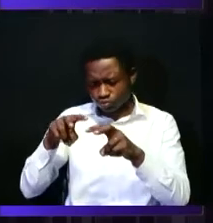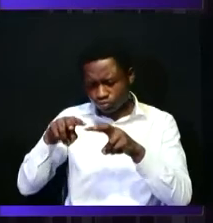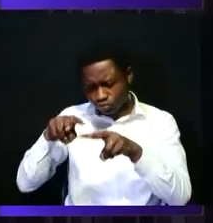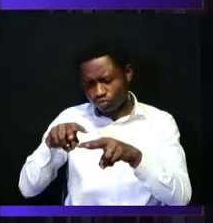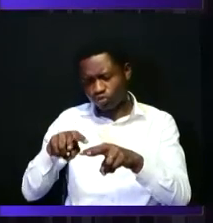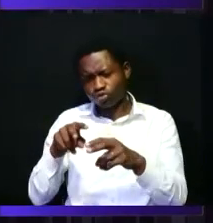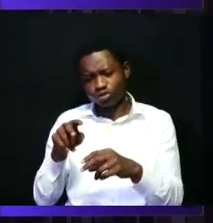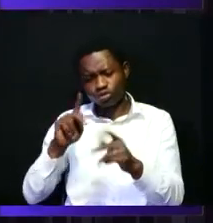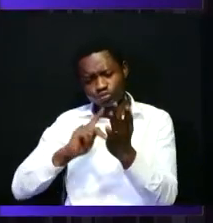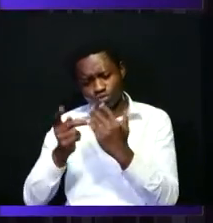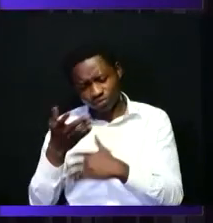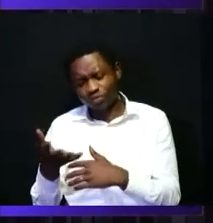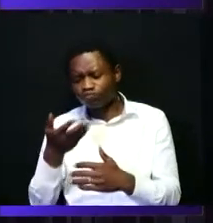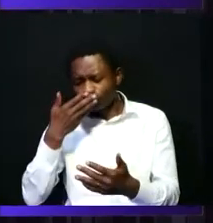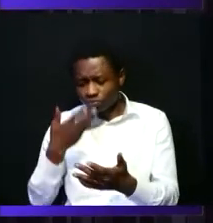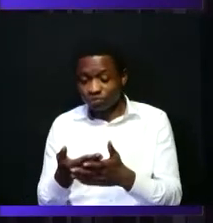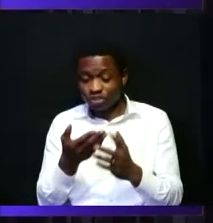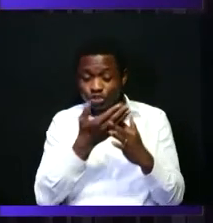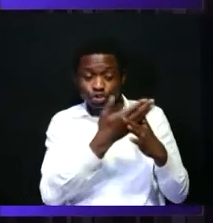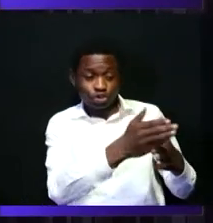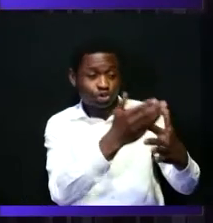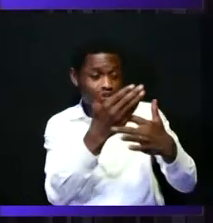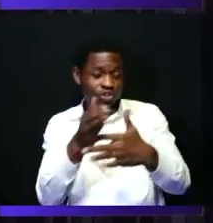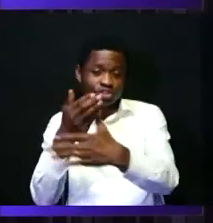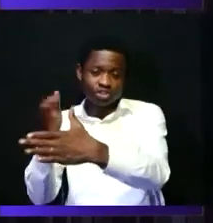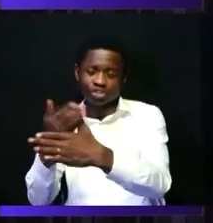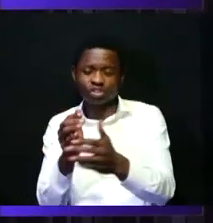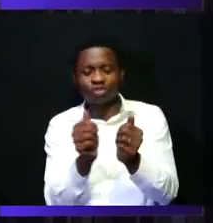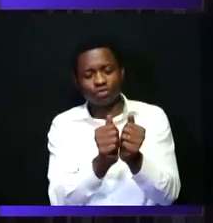Let us also share the link.